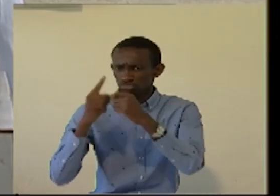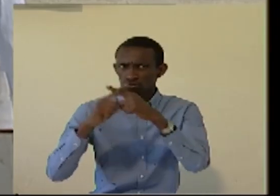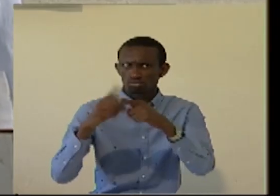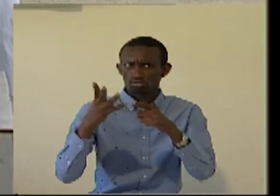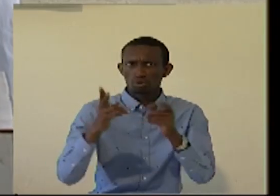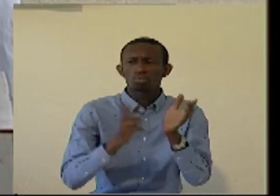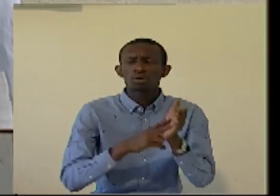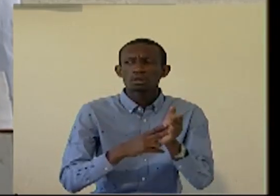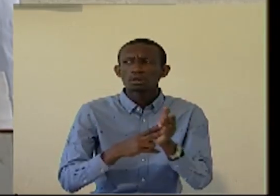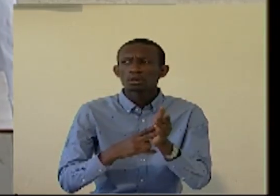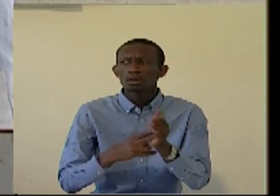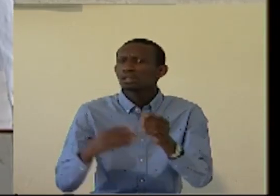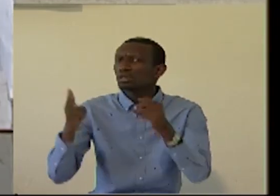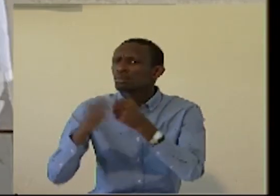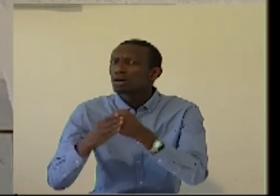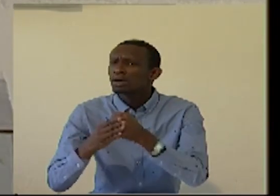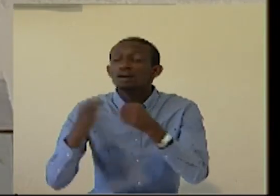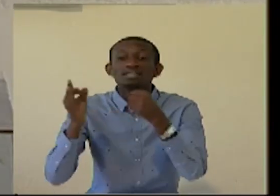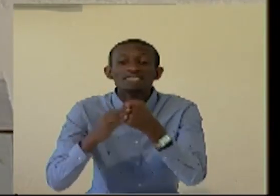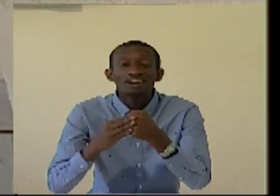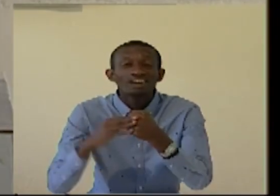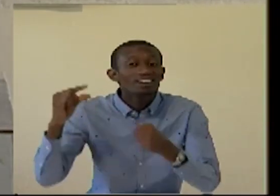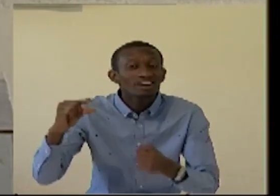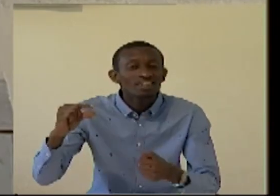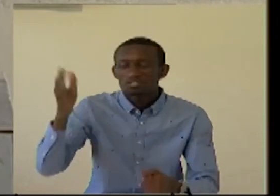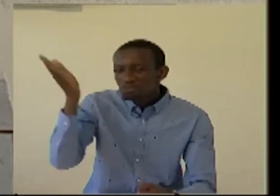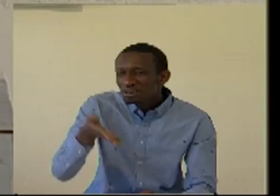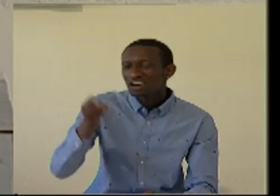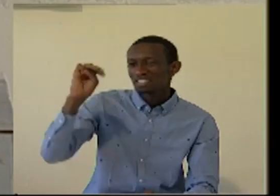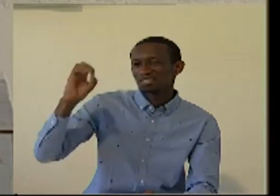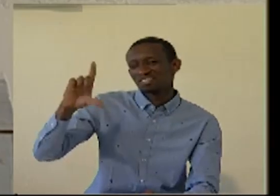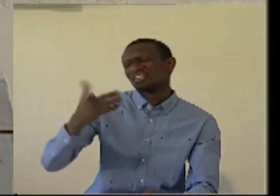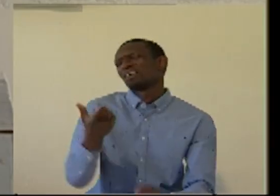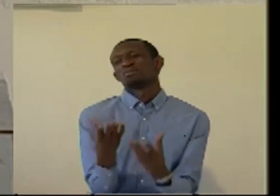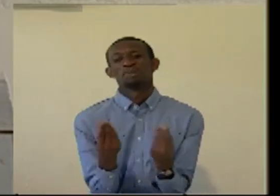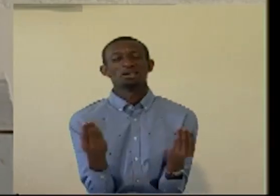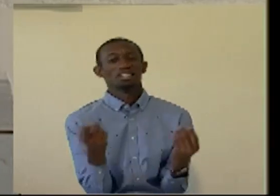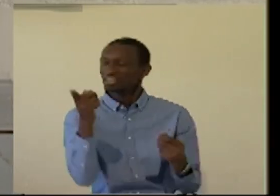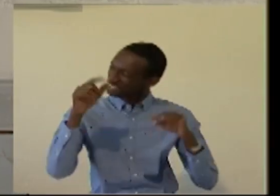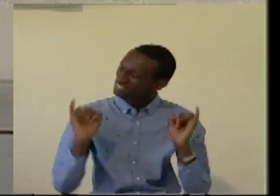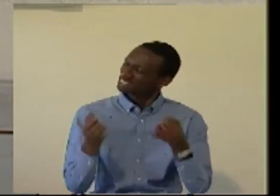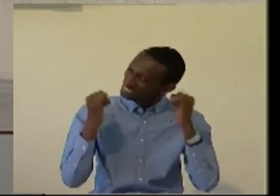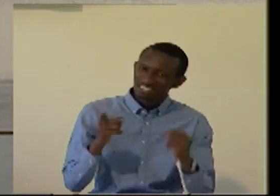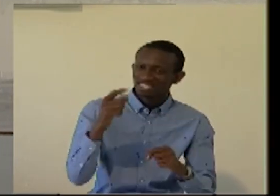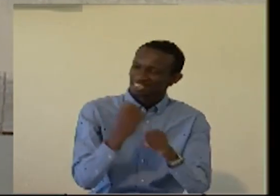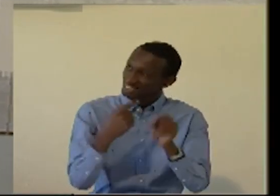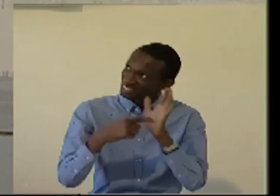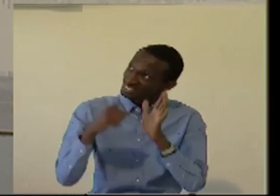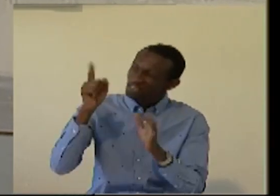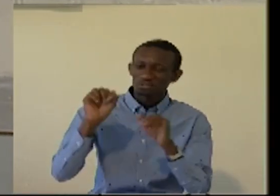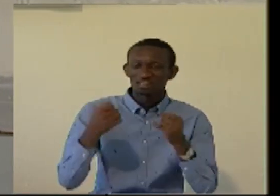98 grams per mole. Very simple. You can try these 2